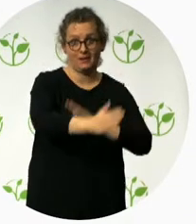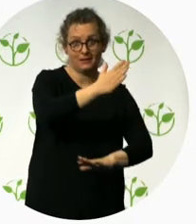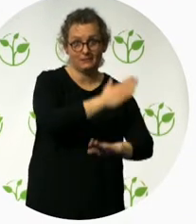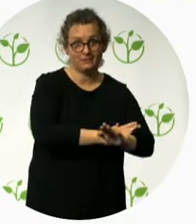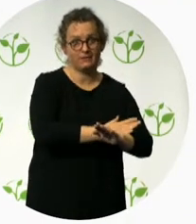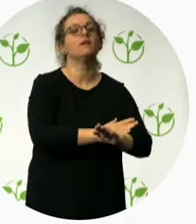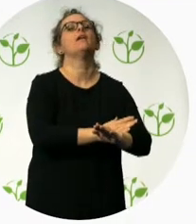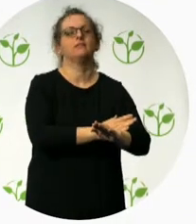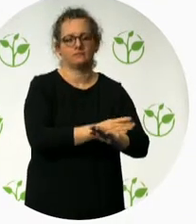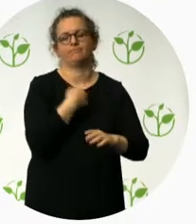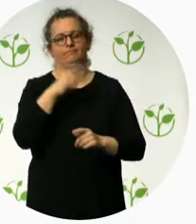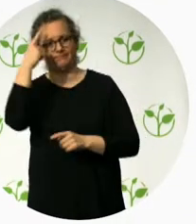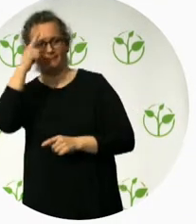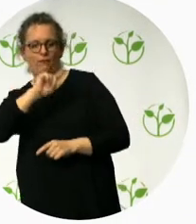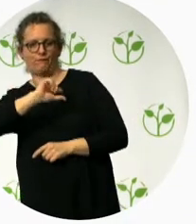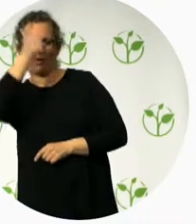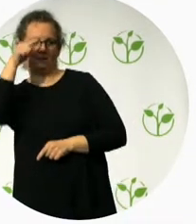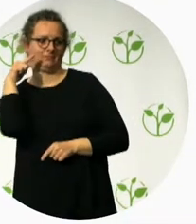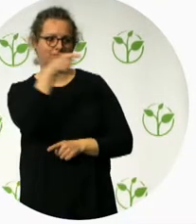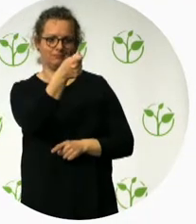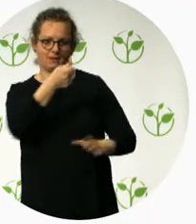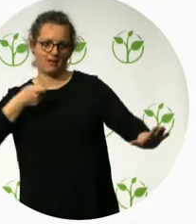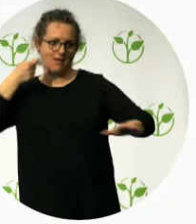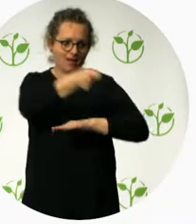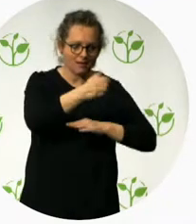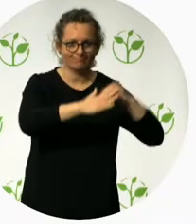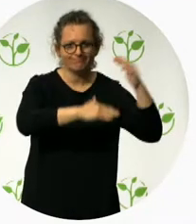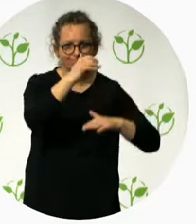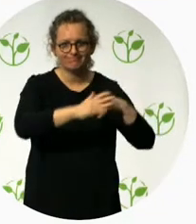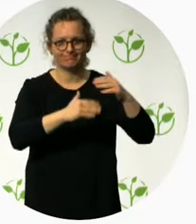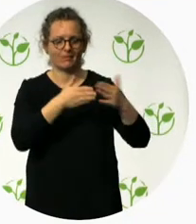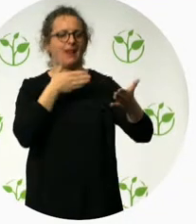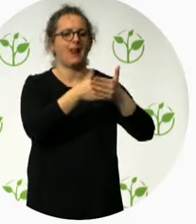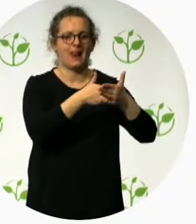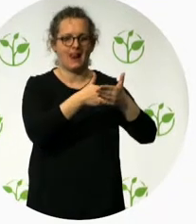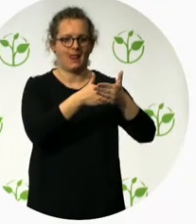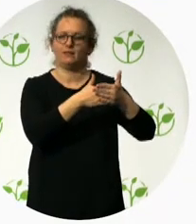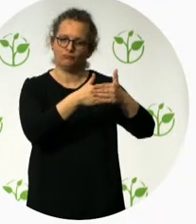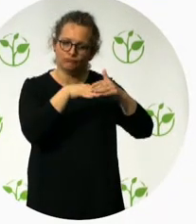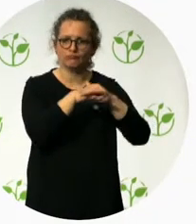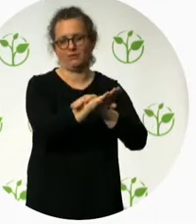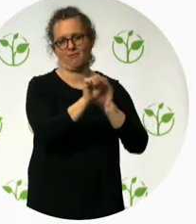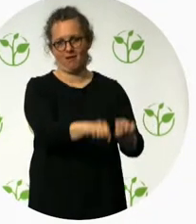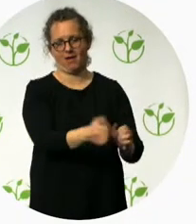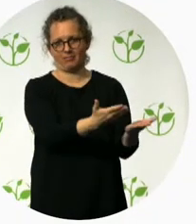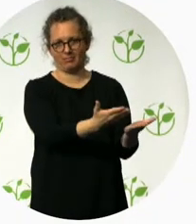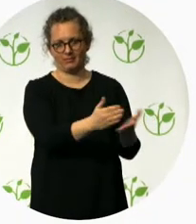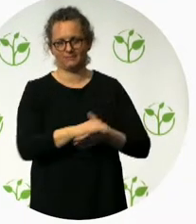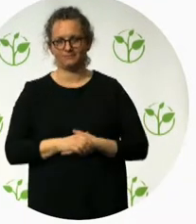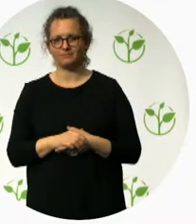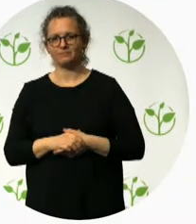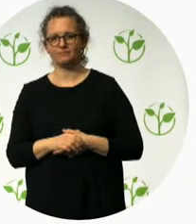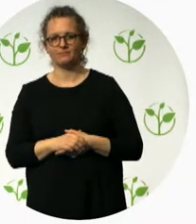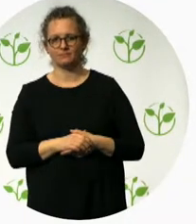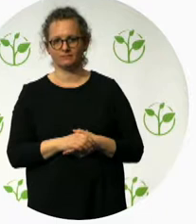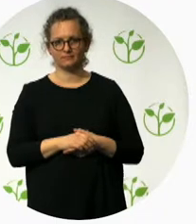young boy, I think my time is going off, so I will just quickly say that after these ramps were built and this boy